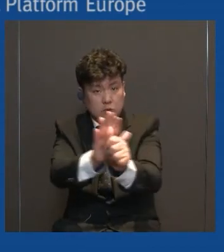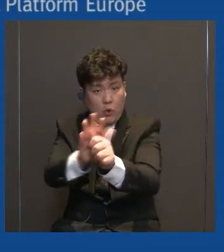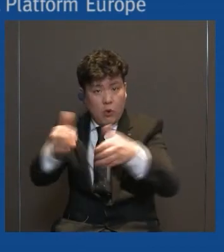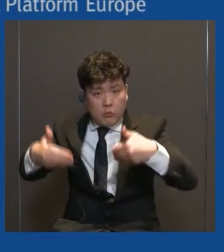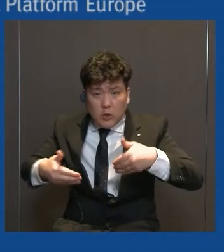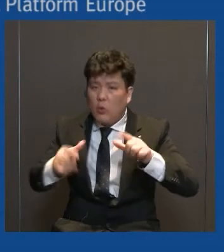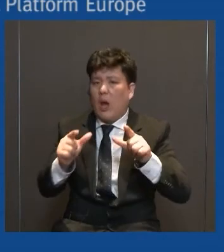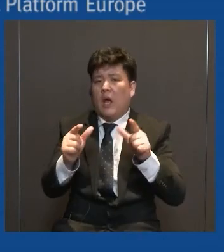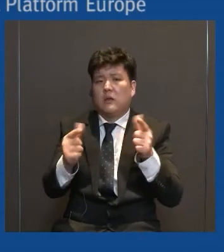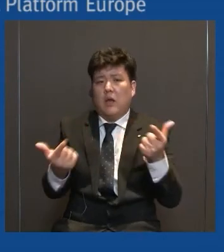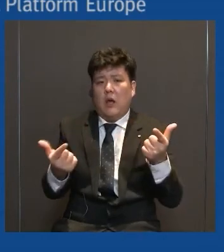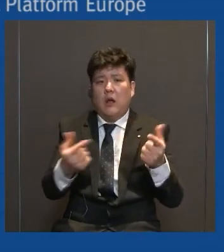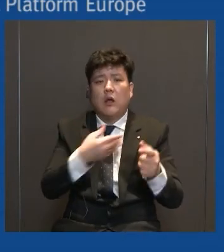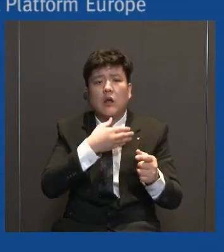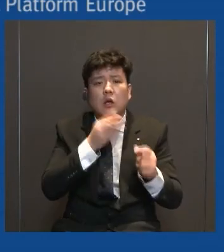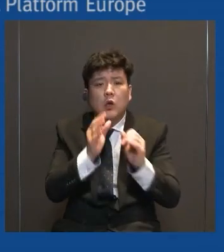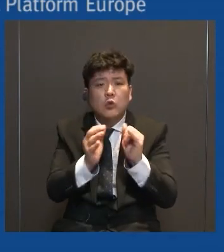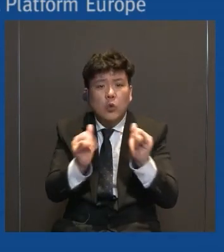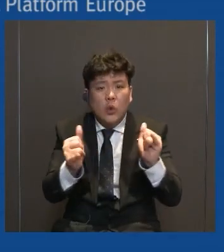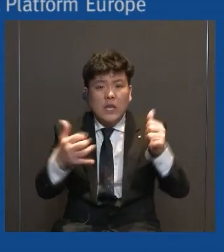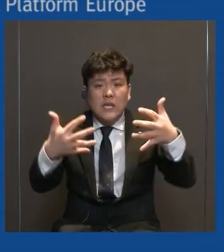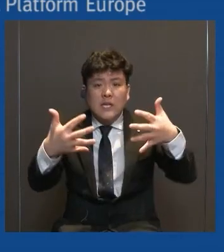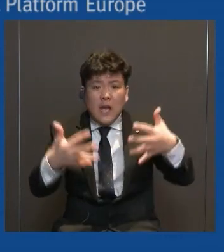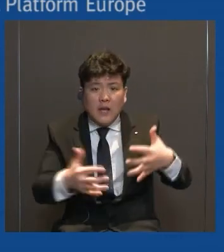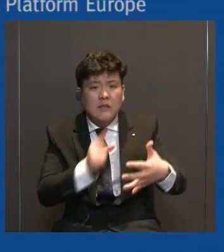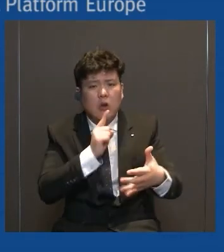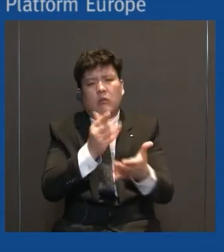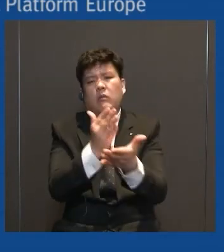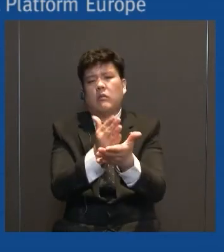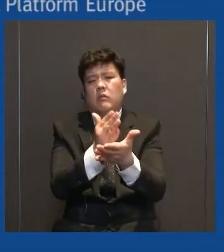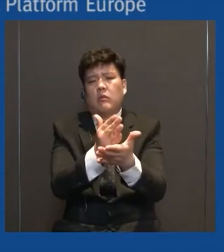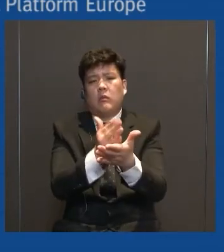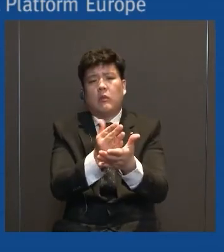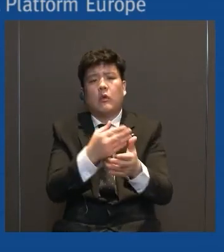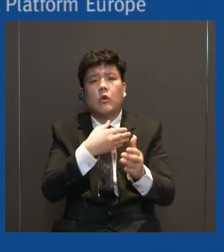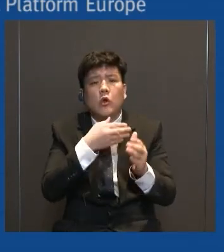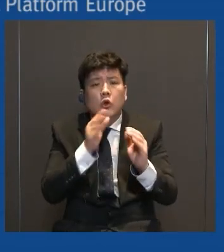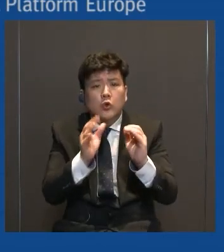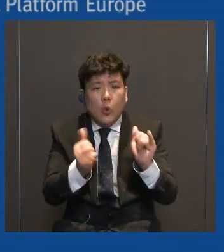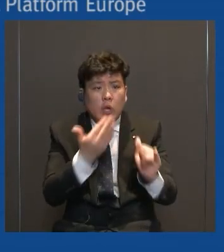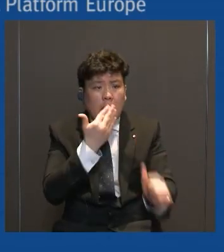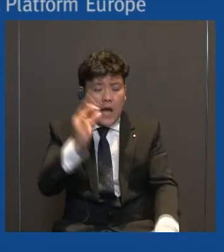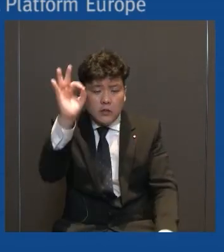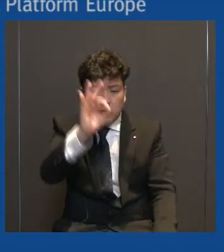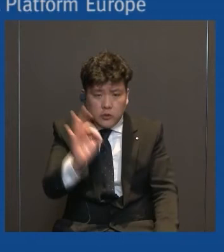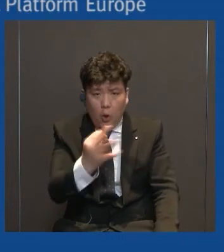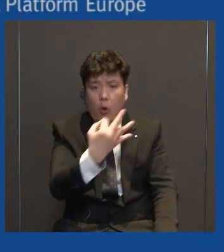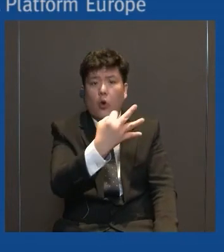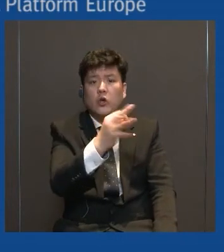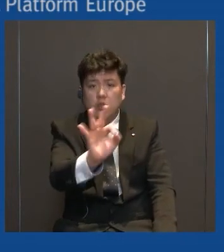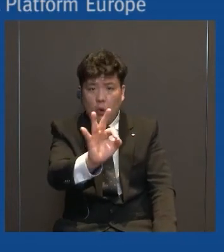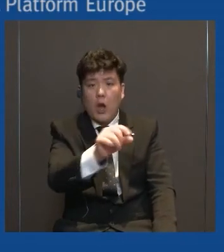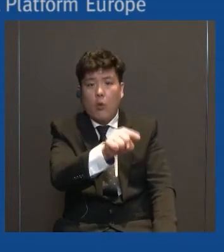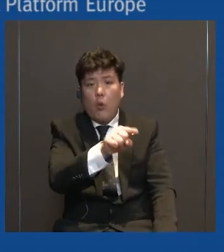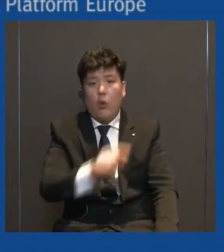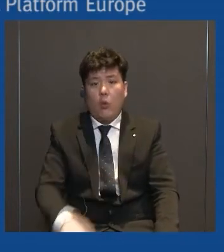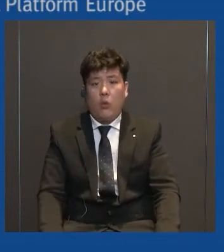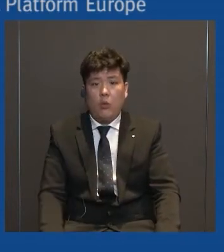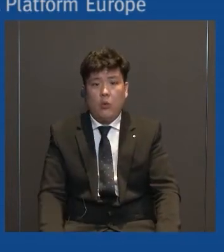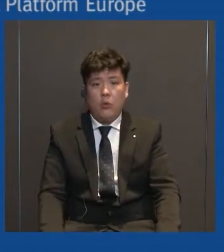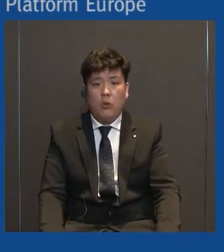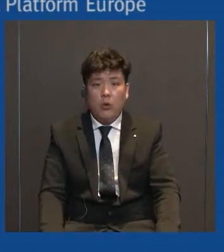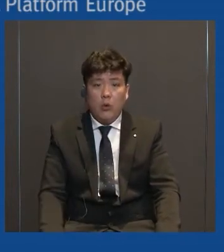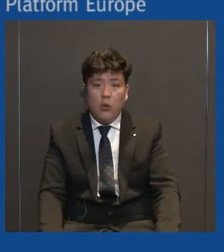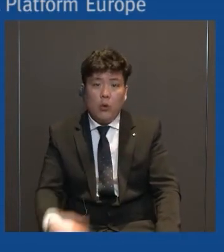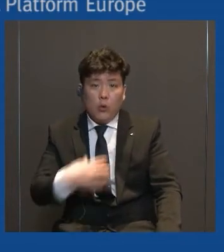in many legal and policy frameworks in Europe today. So instead of that, we need to look at all the circumstances that no longer make it